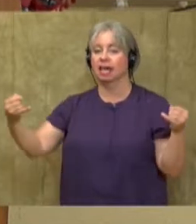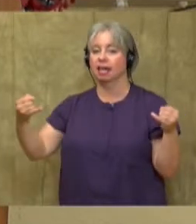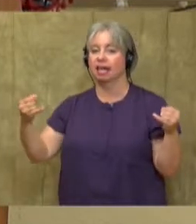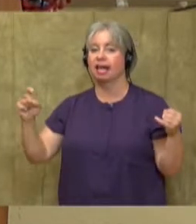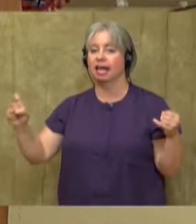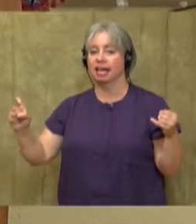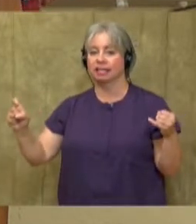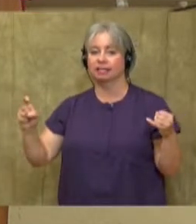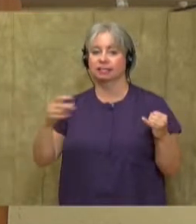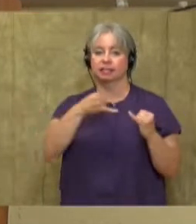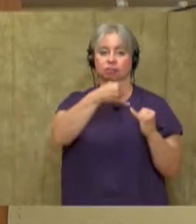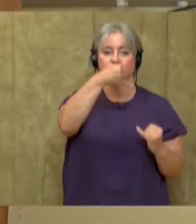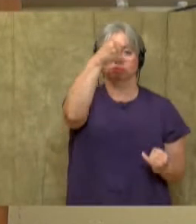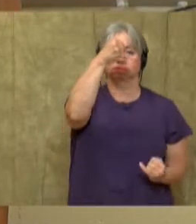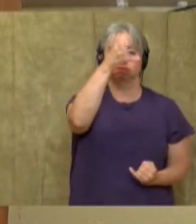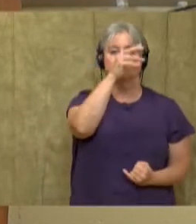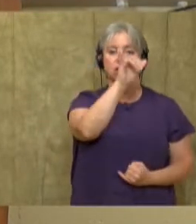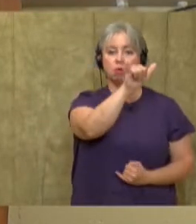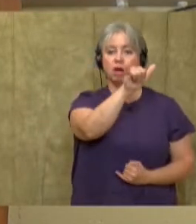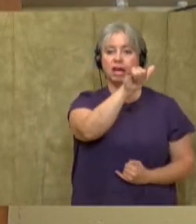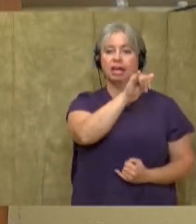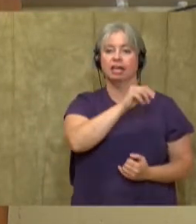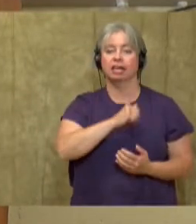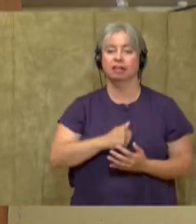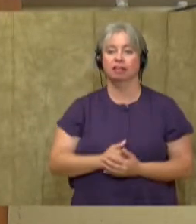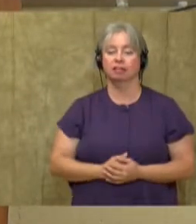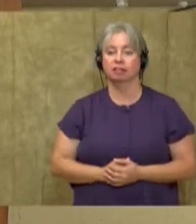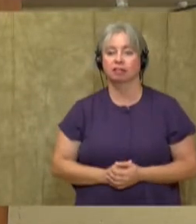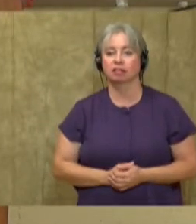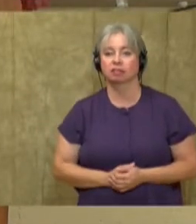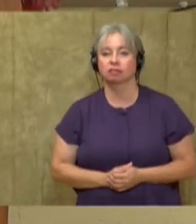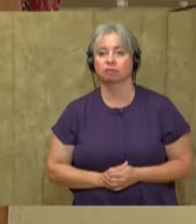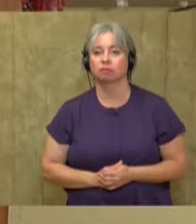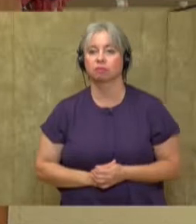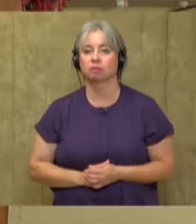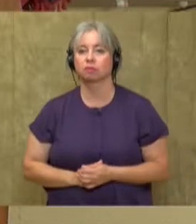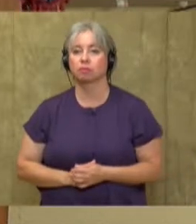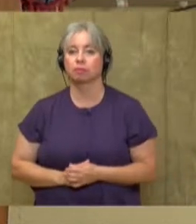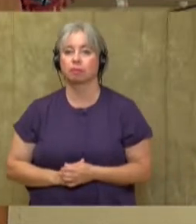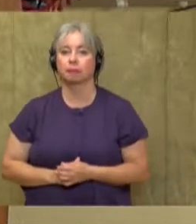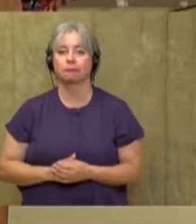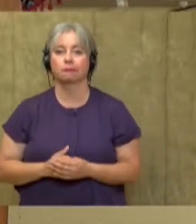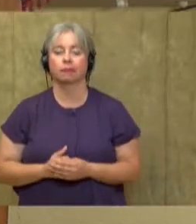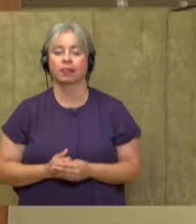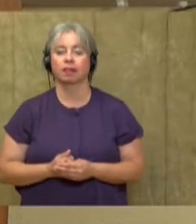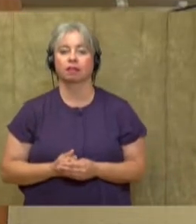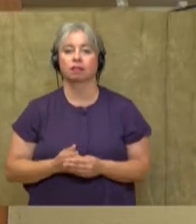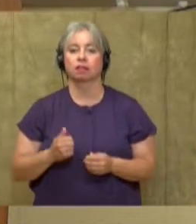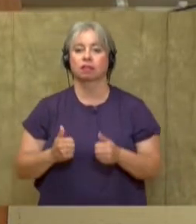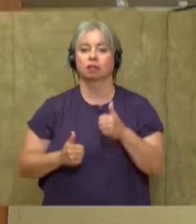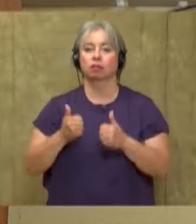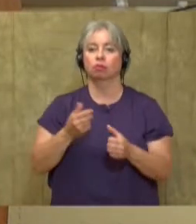x, okay? So as we need to determine what this problem is, it's asking us